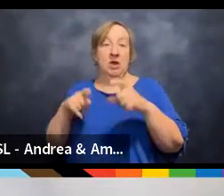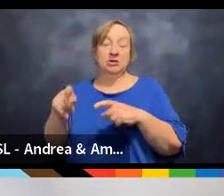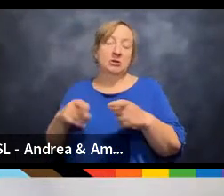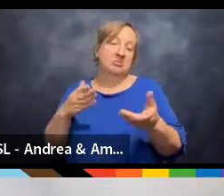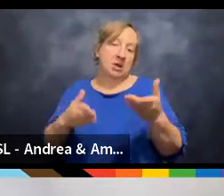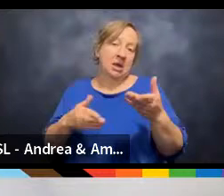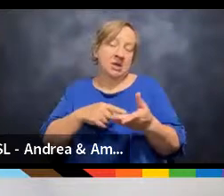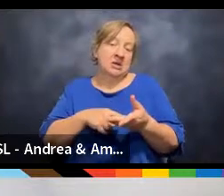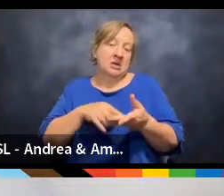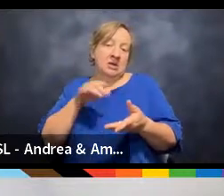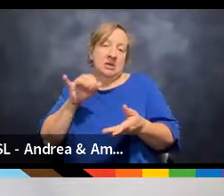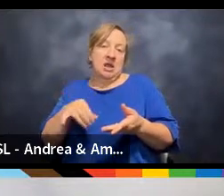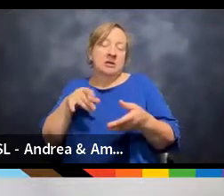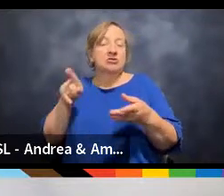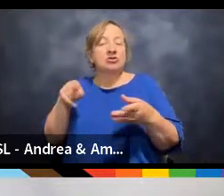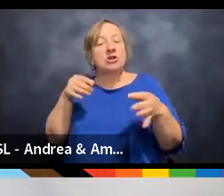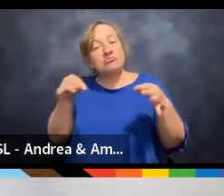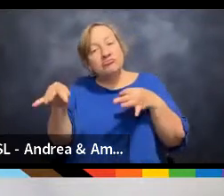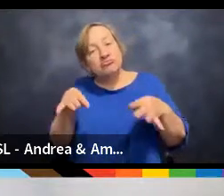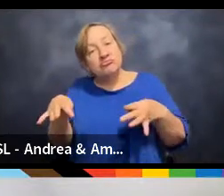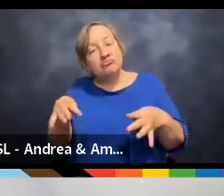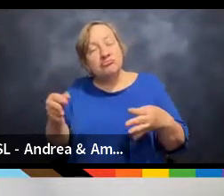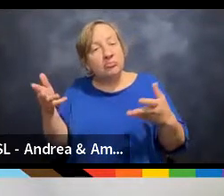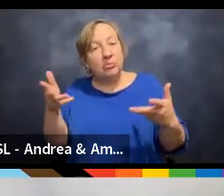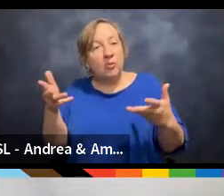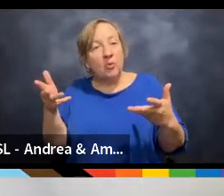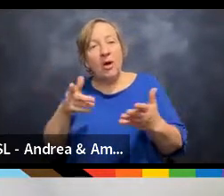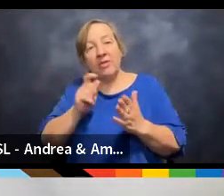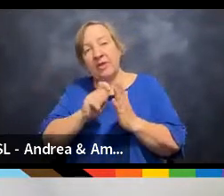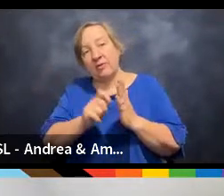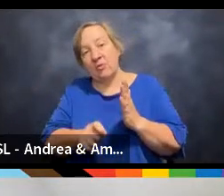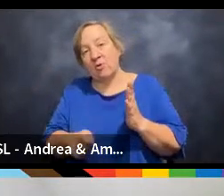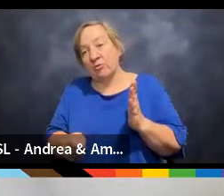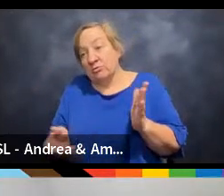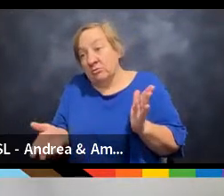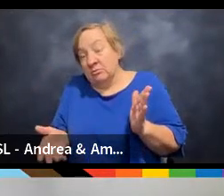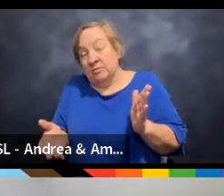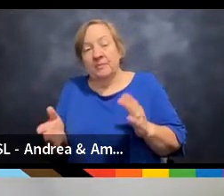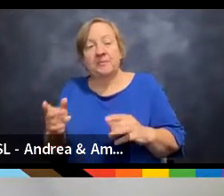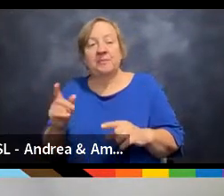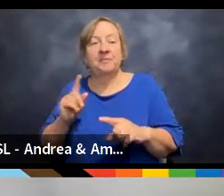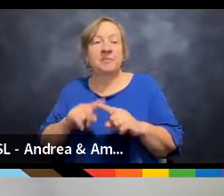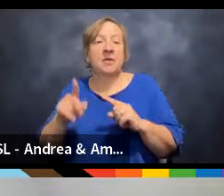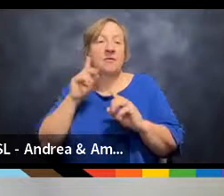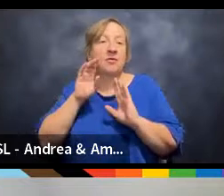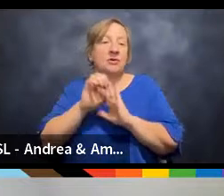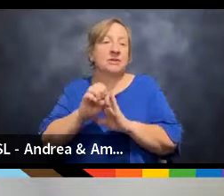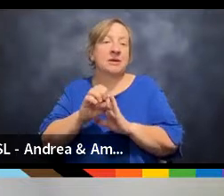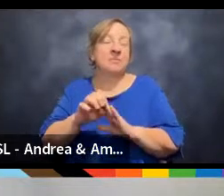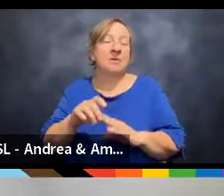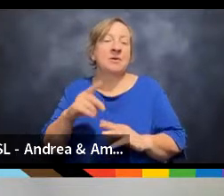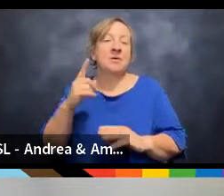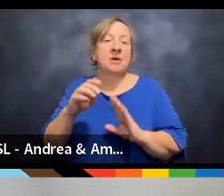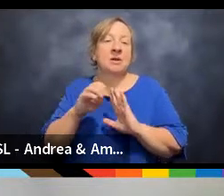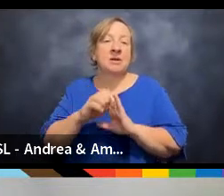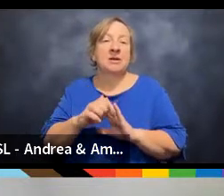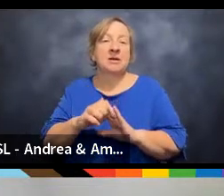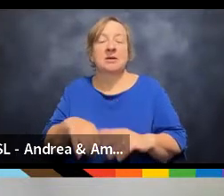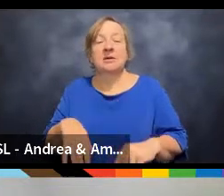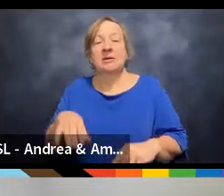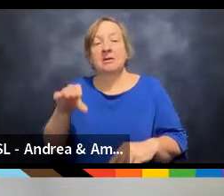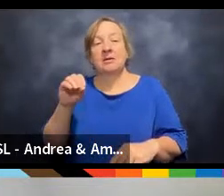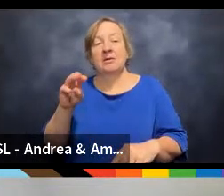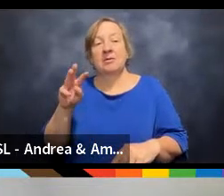may be just a matter of explaining what they've written in there. But for instance, I'll just give an example. Awami has a committee